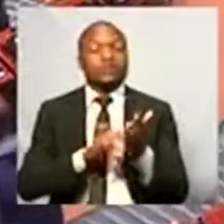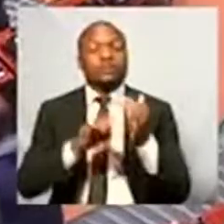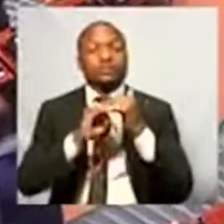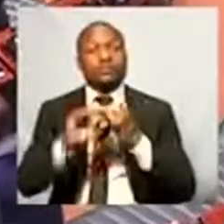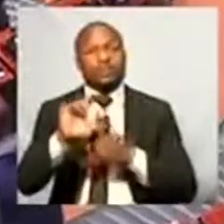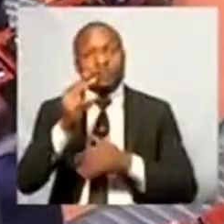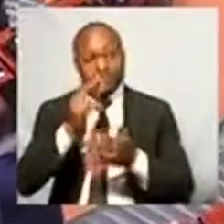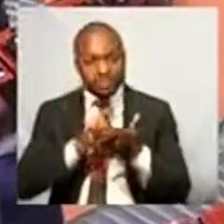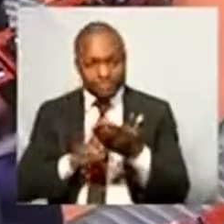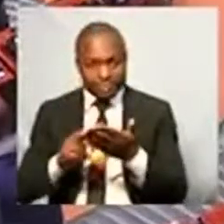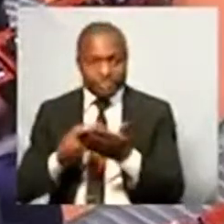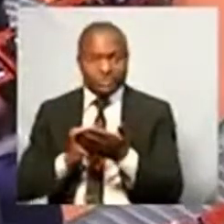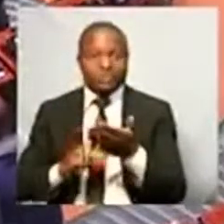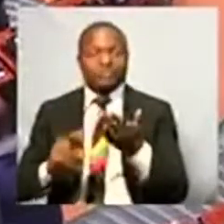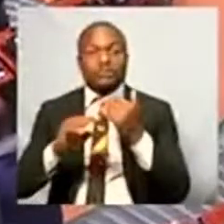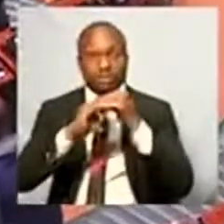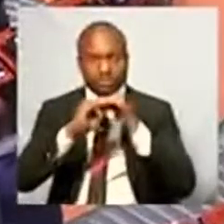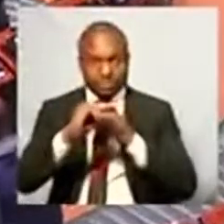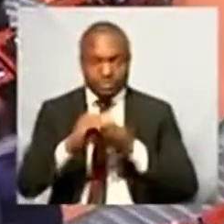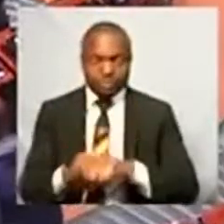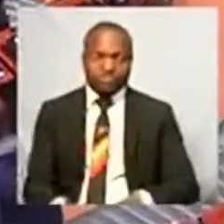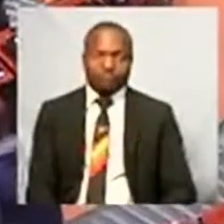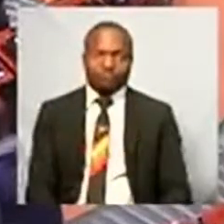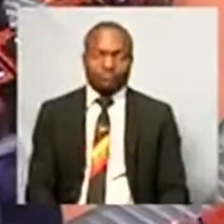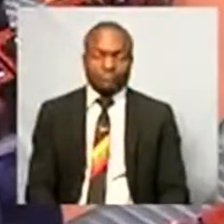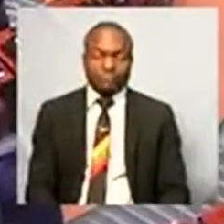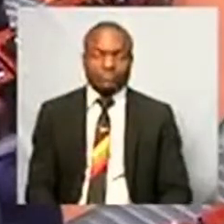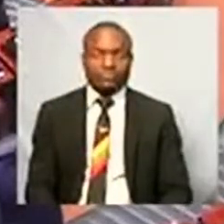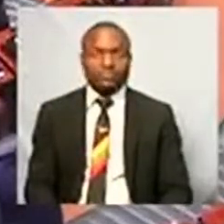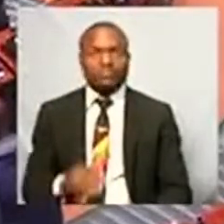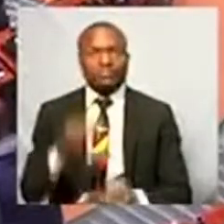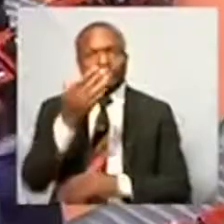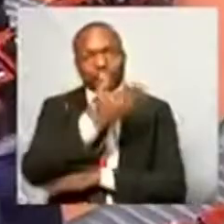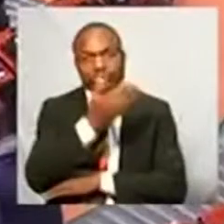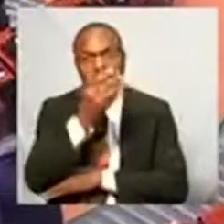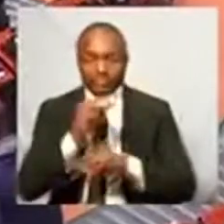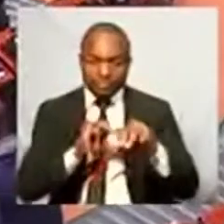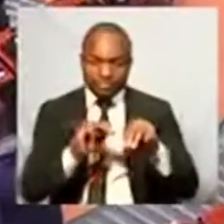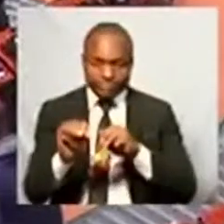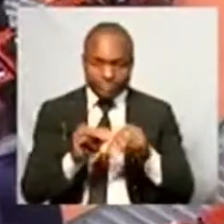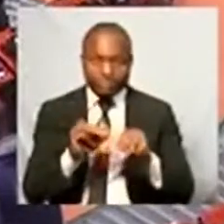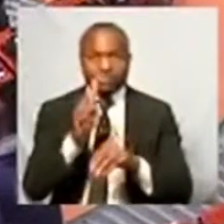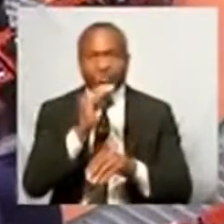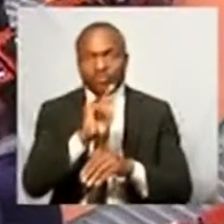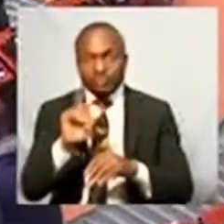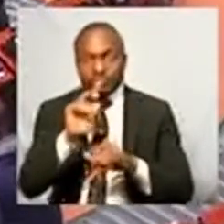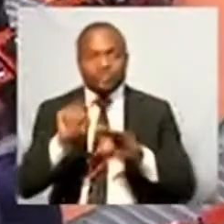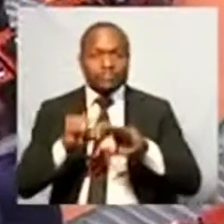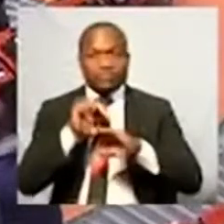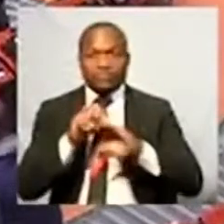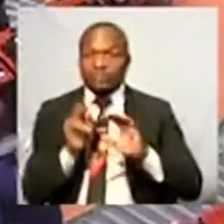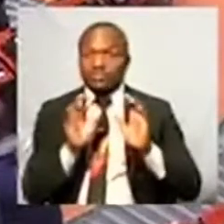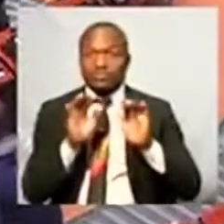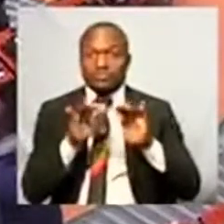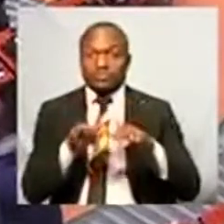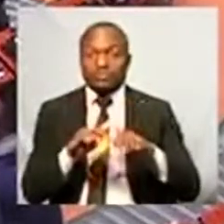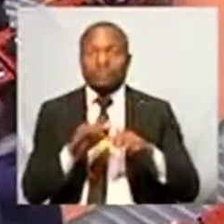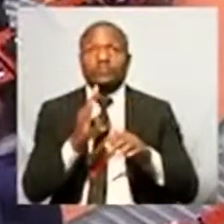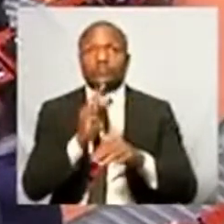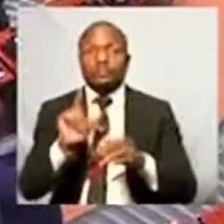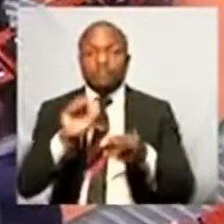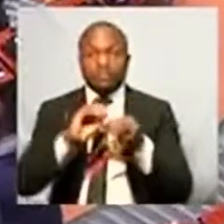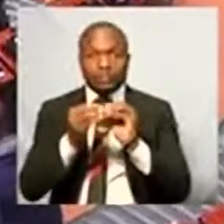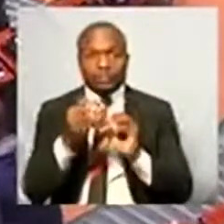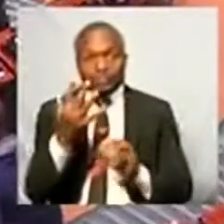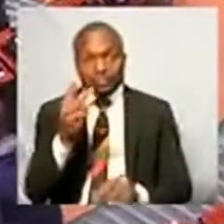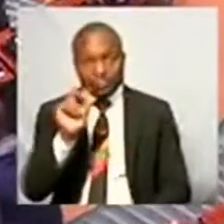third reading stage. So the Border Management and Trade Facilitation Bill, National Assembly Bill number 5 of